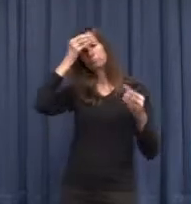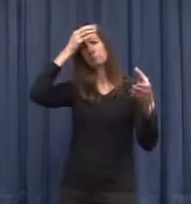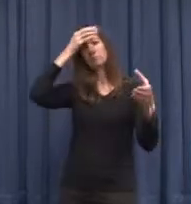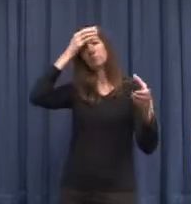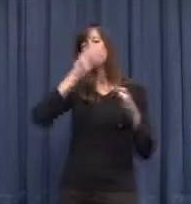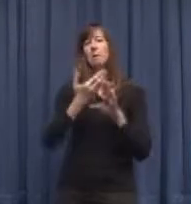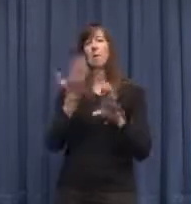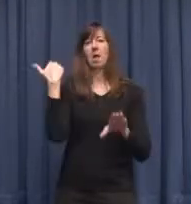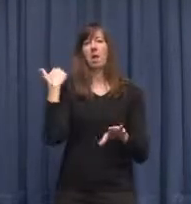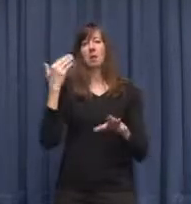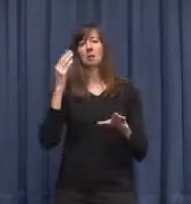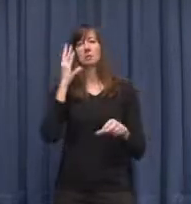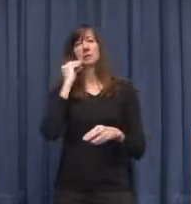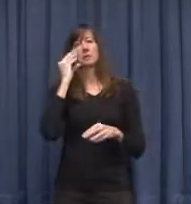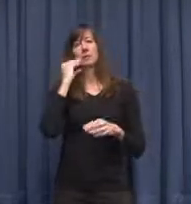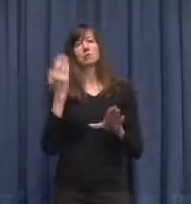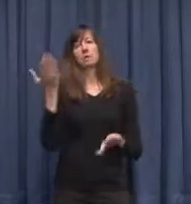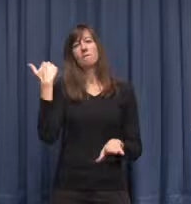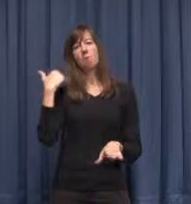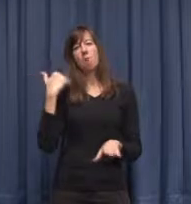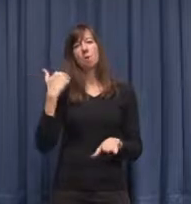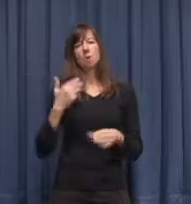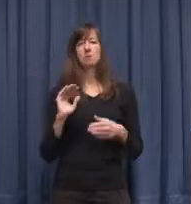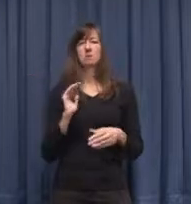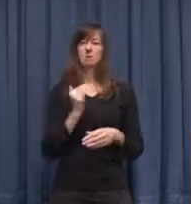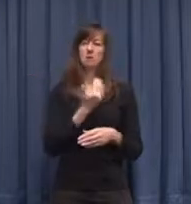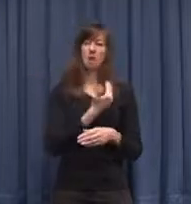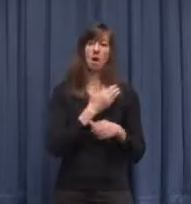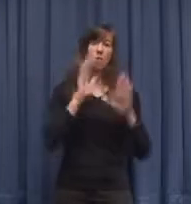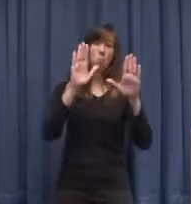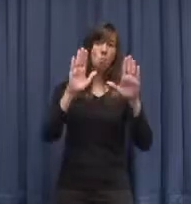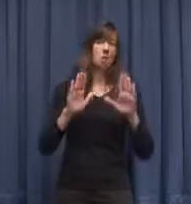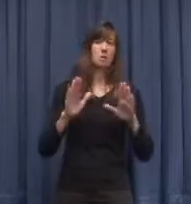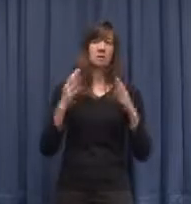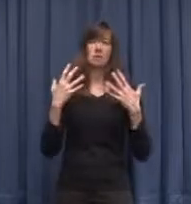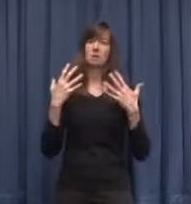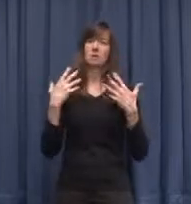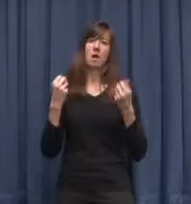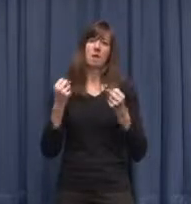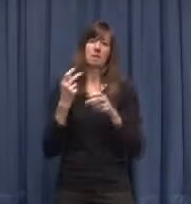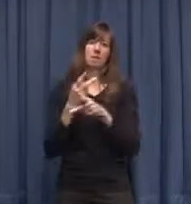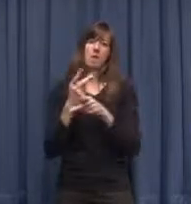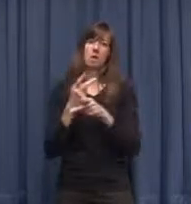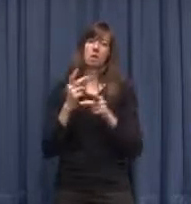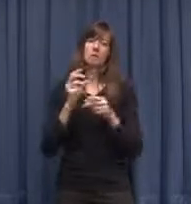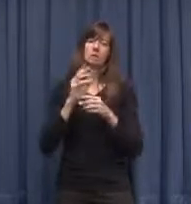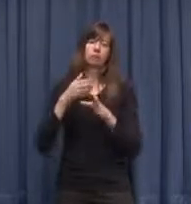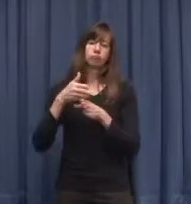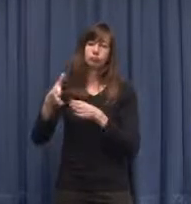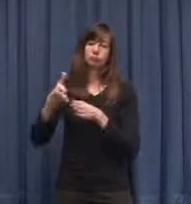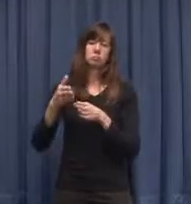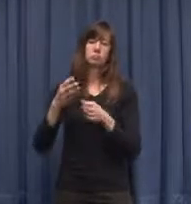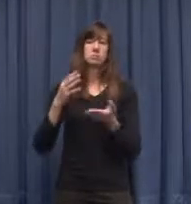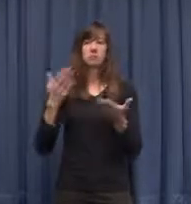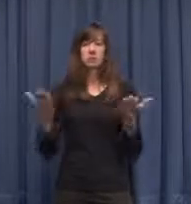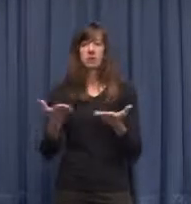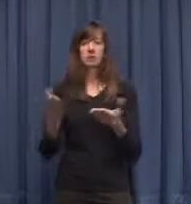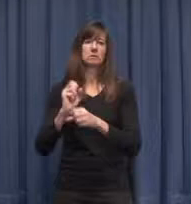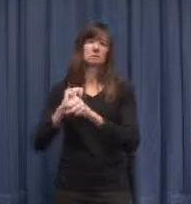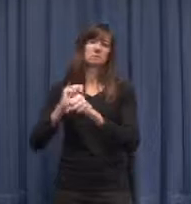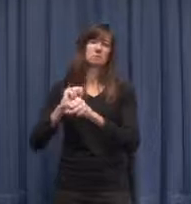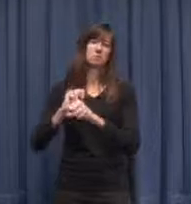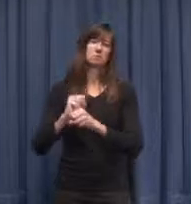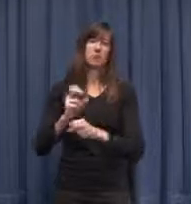being incorporated by our great healthcare professionals here. And so that is some also reason for optimism in the midst of some of